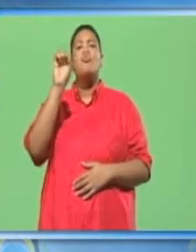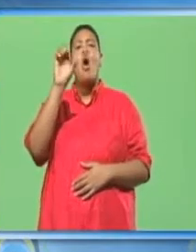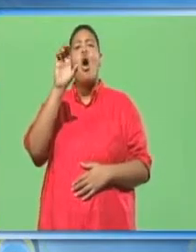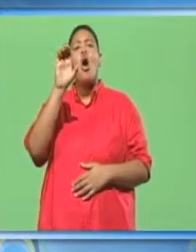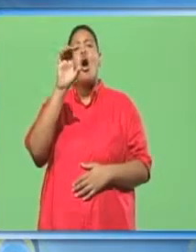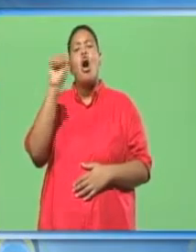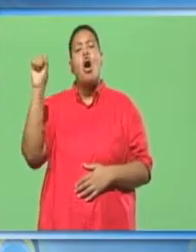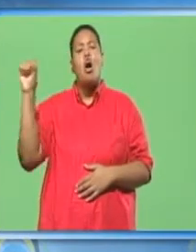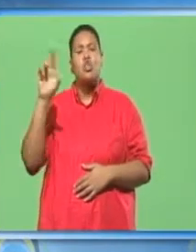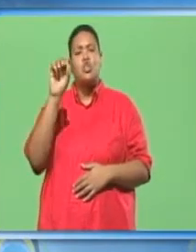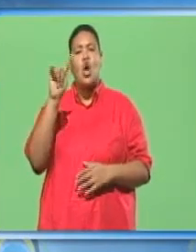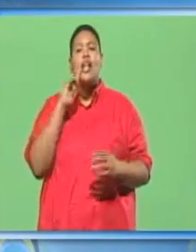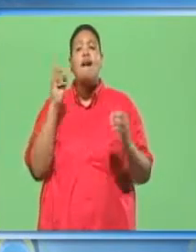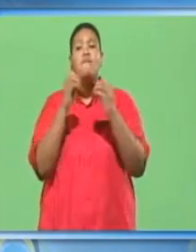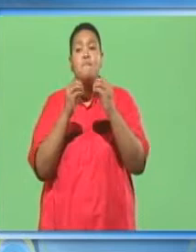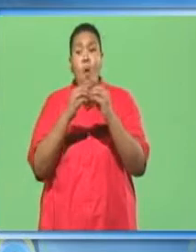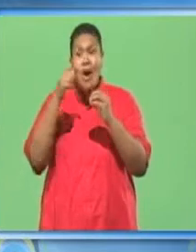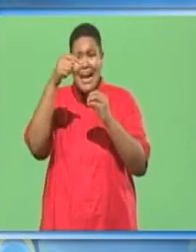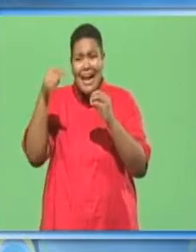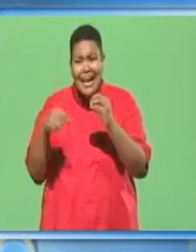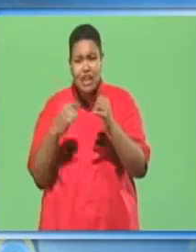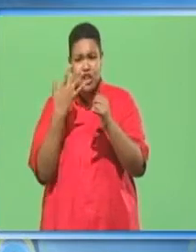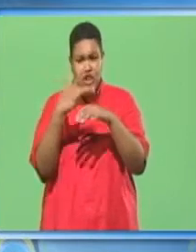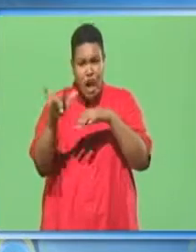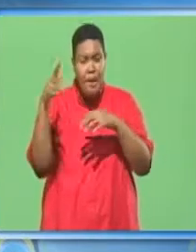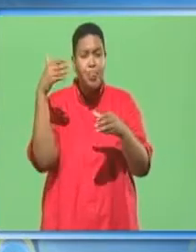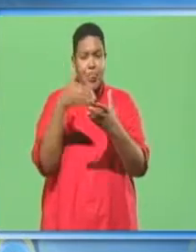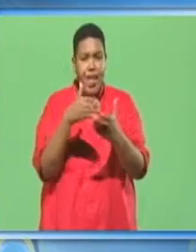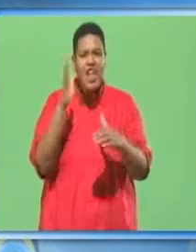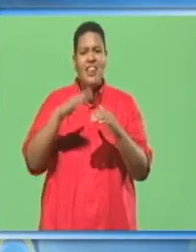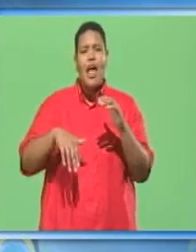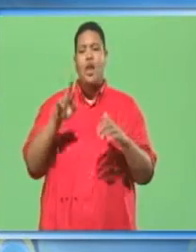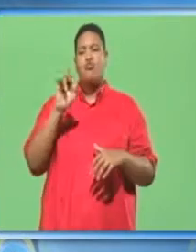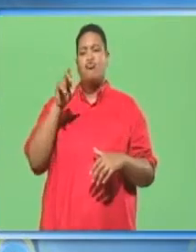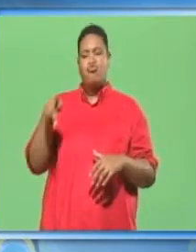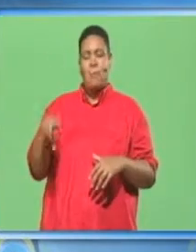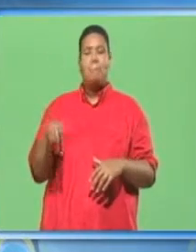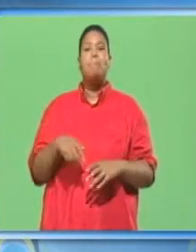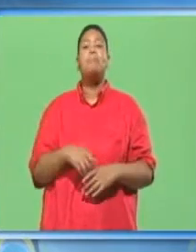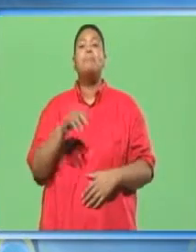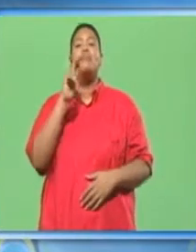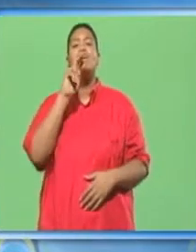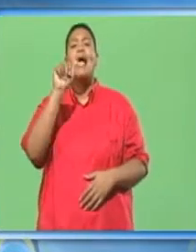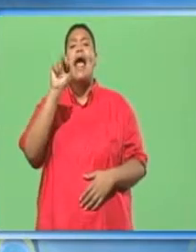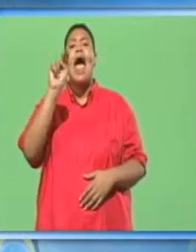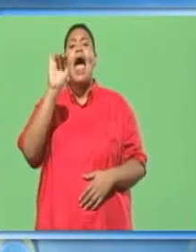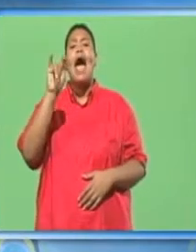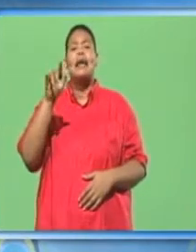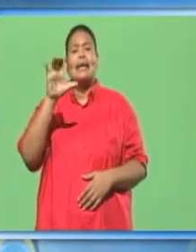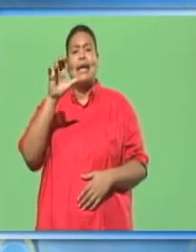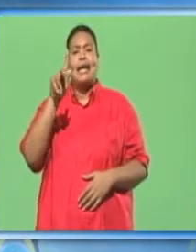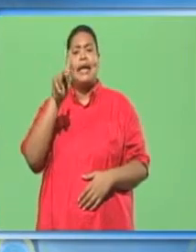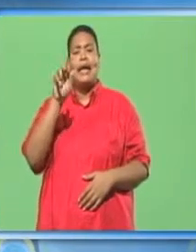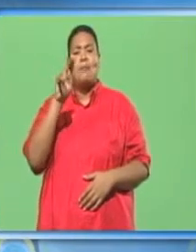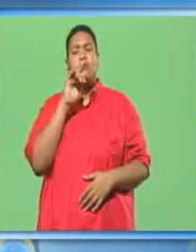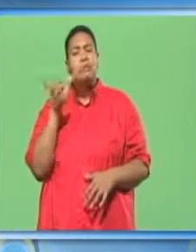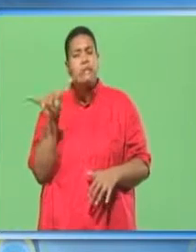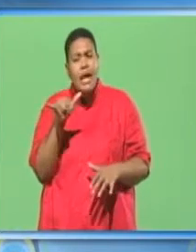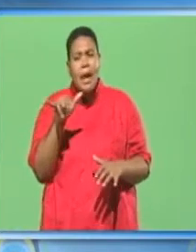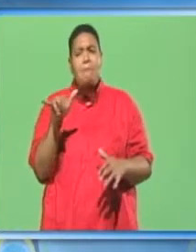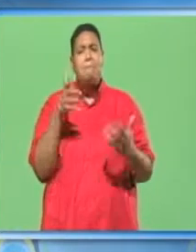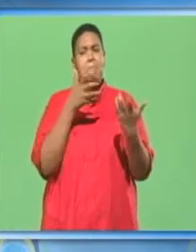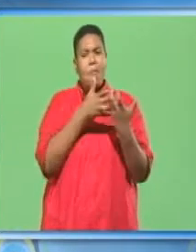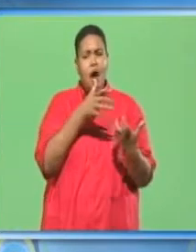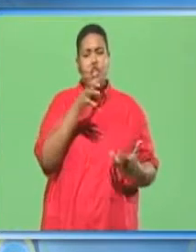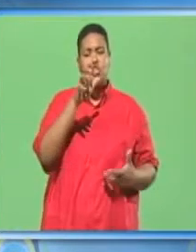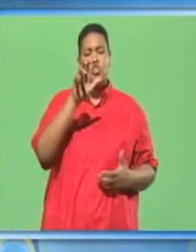than the rip blade. Anti-kickback. It is a variation of the standard cross-cut blade. In this case, the shape